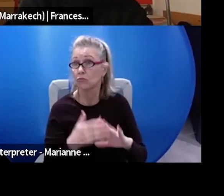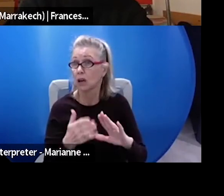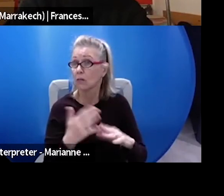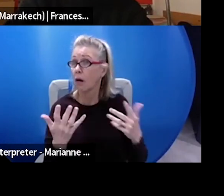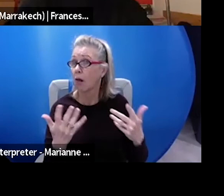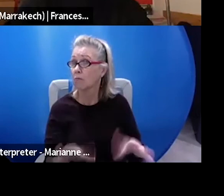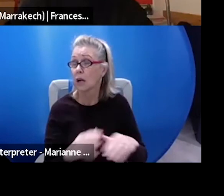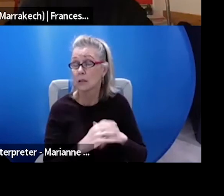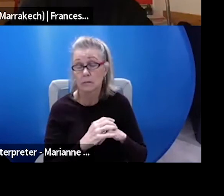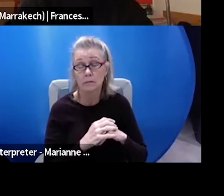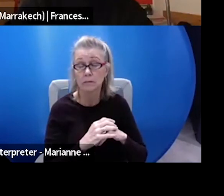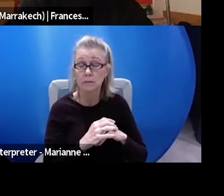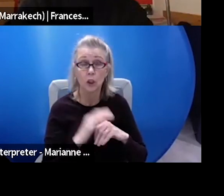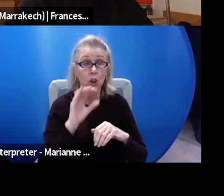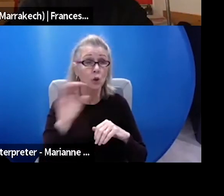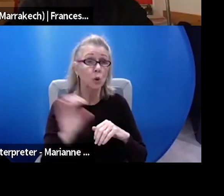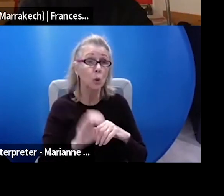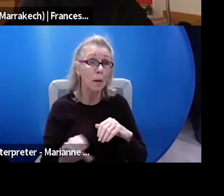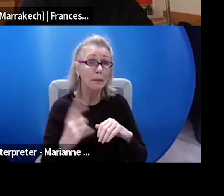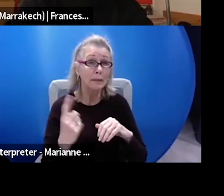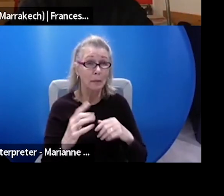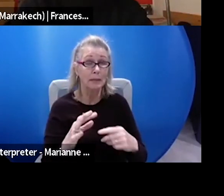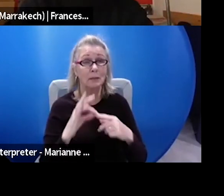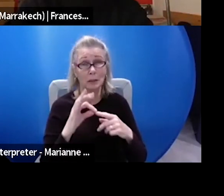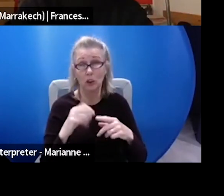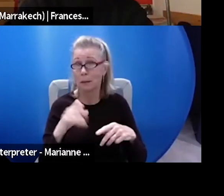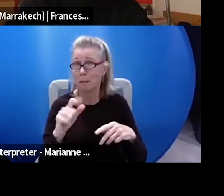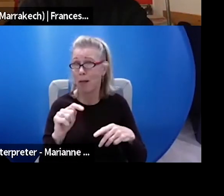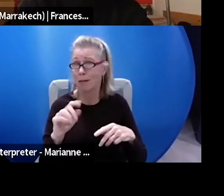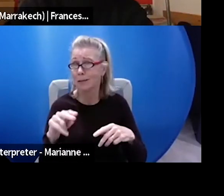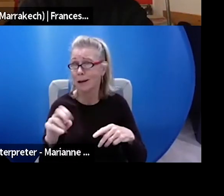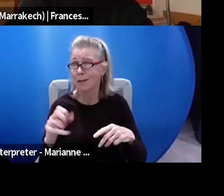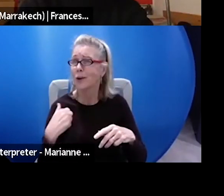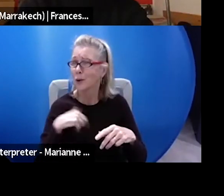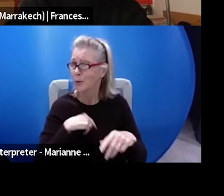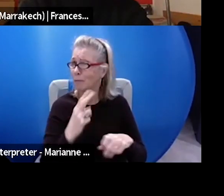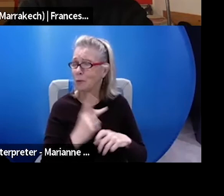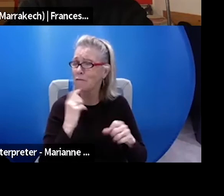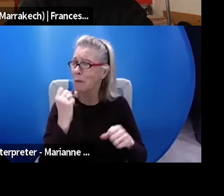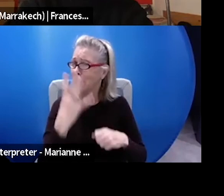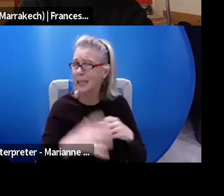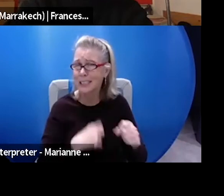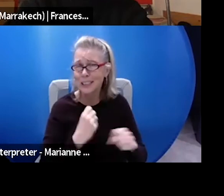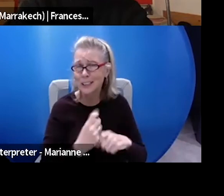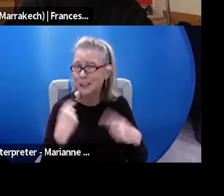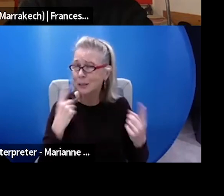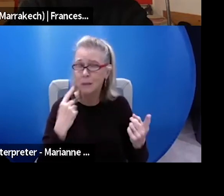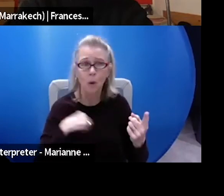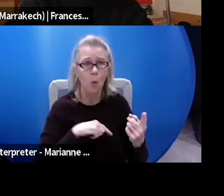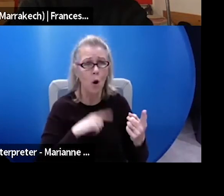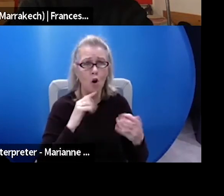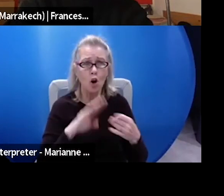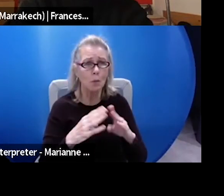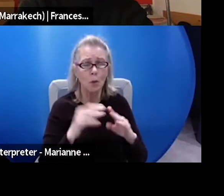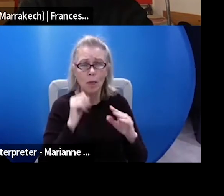Zoom is something that, especially in Palestine, we've been using for years because we are a community that is not allowed to